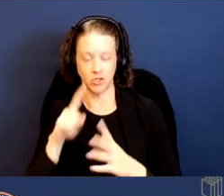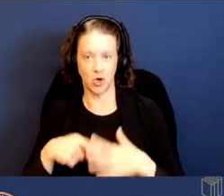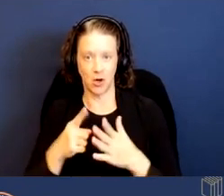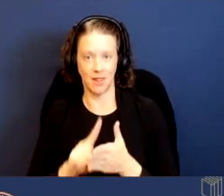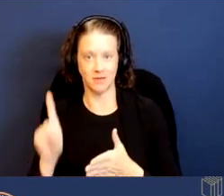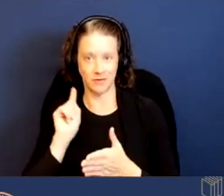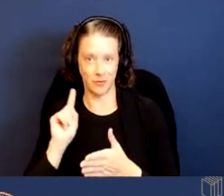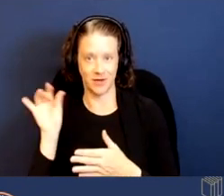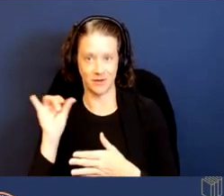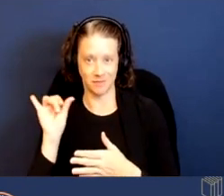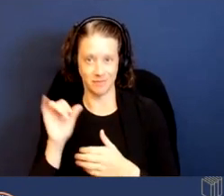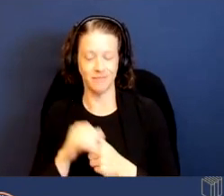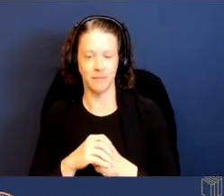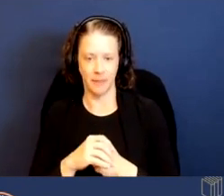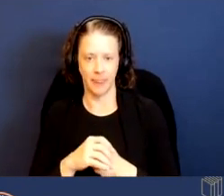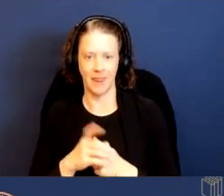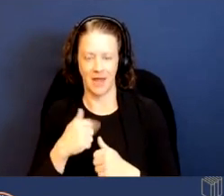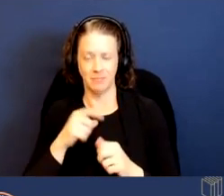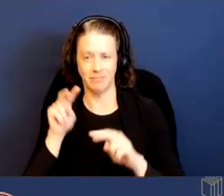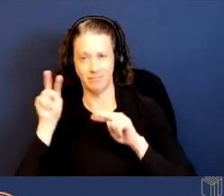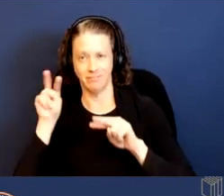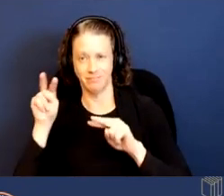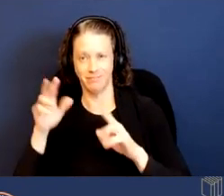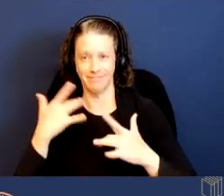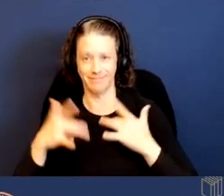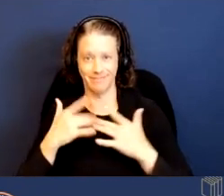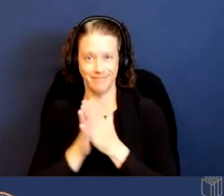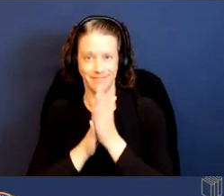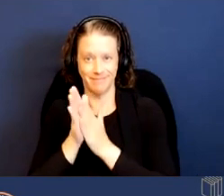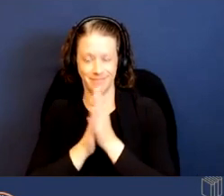believe. So, I'm really excited, and we're really